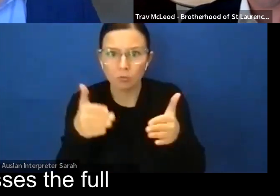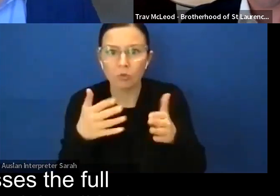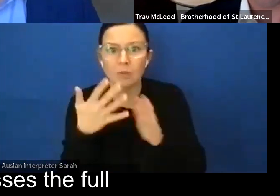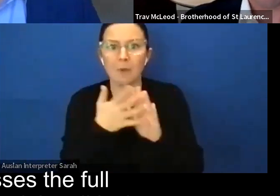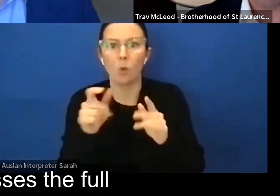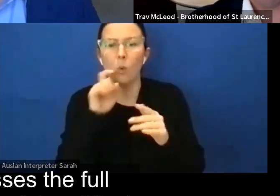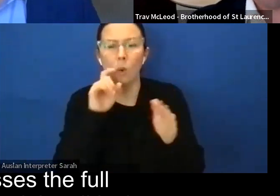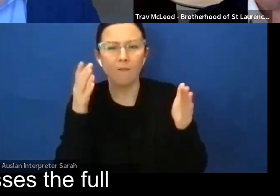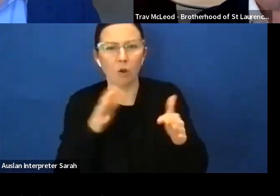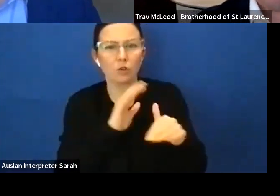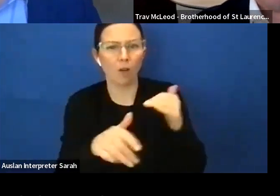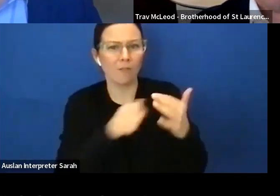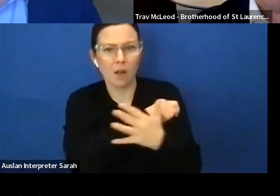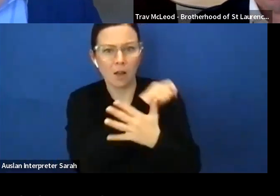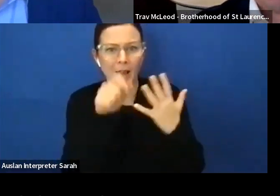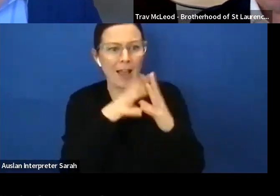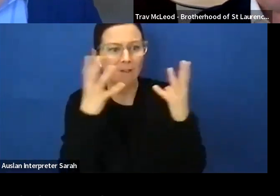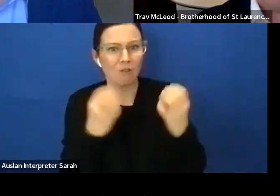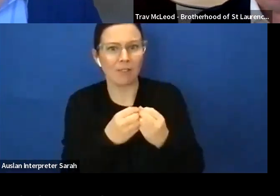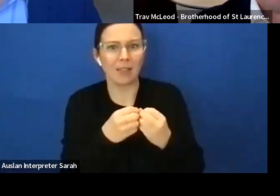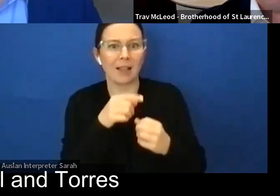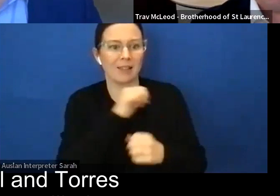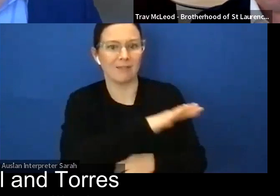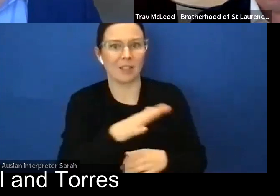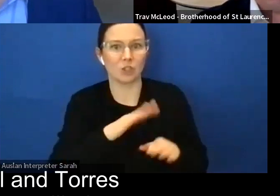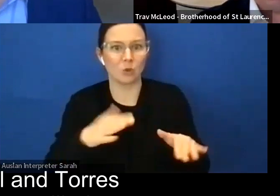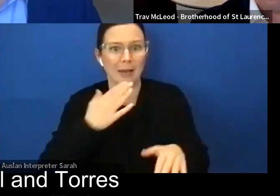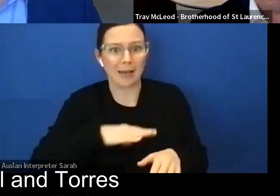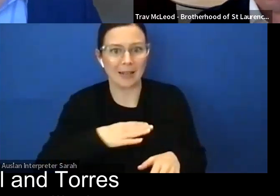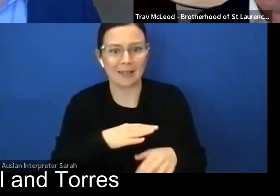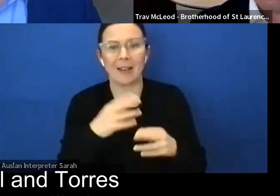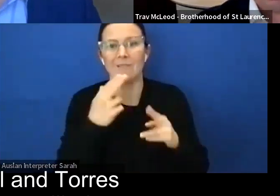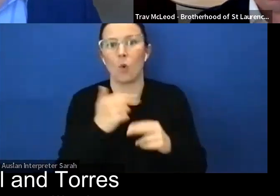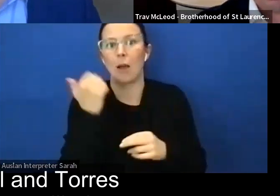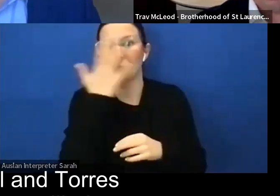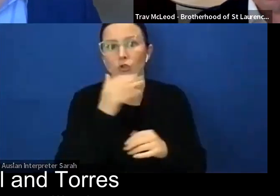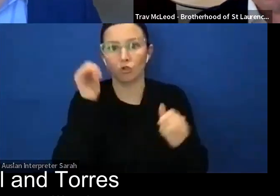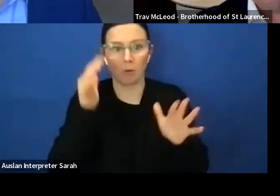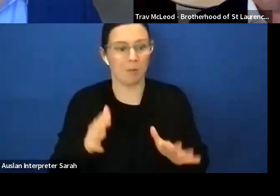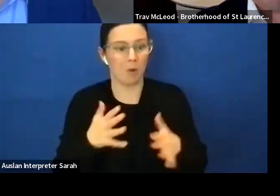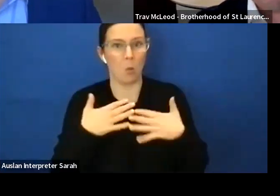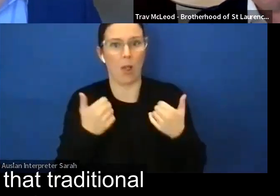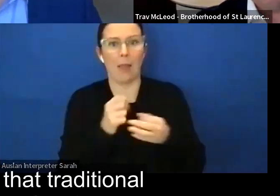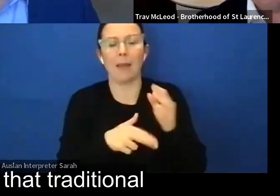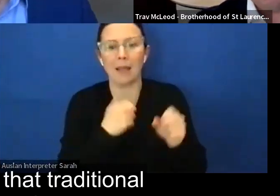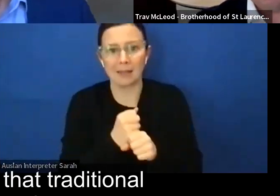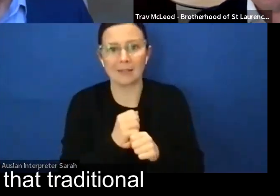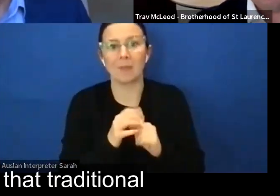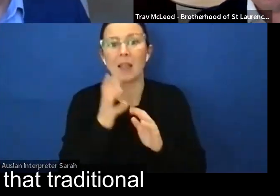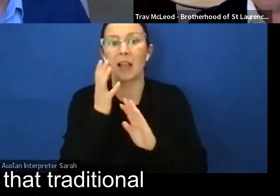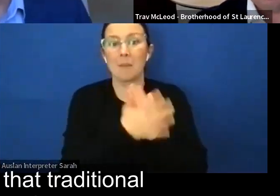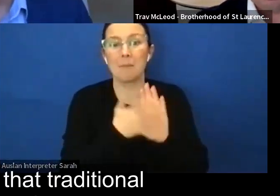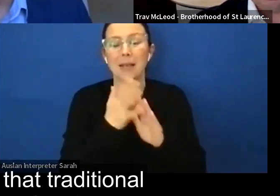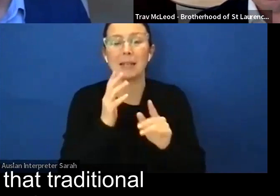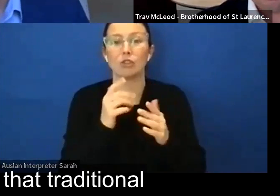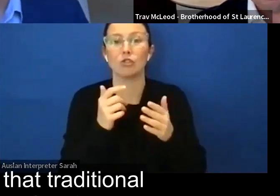spectrum of social, political and environmental determinants of Aboriginal and Torres Strait Islander wellbeing. So this means that